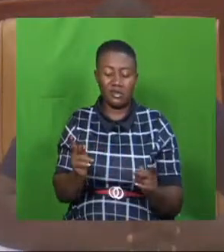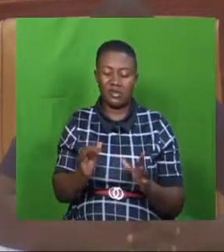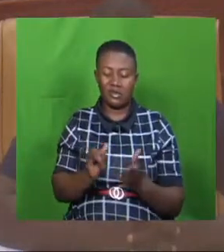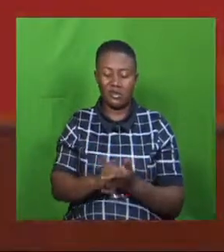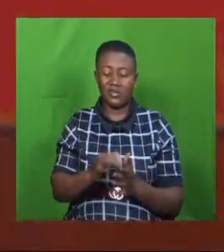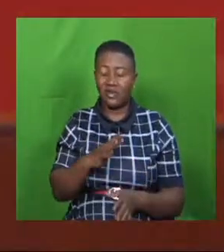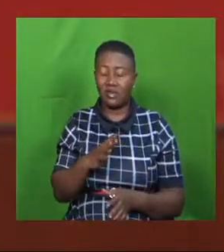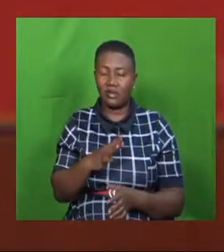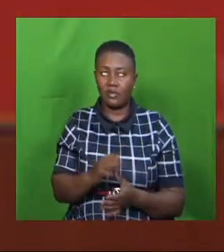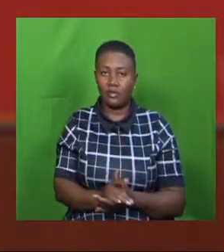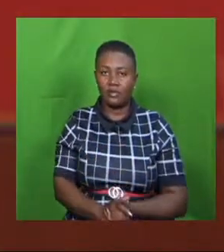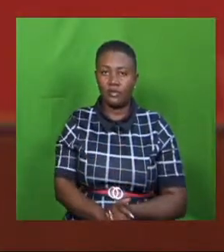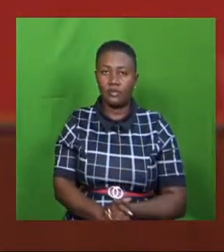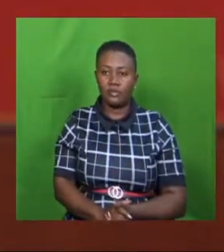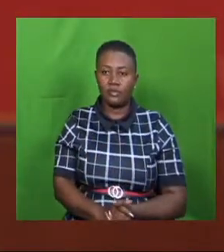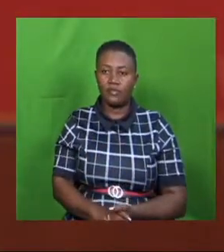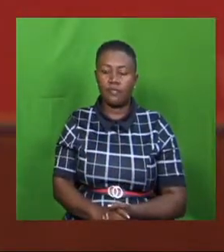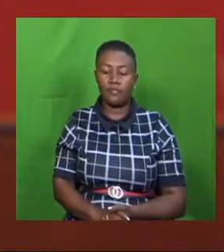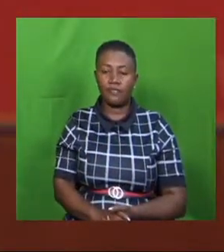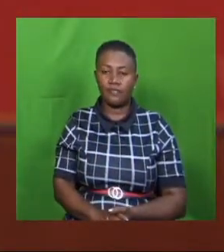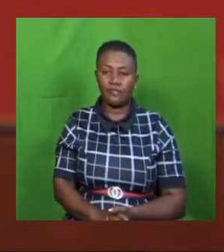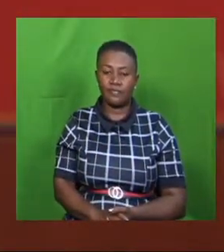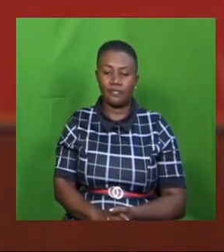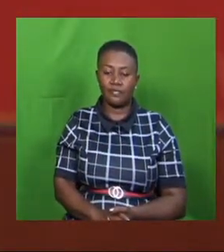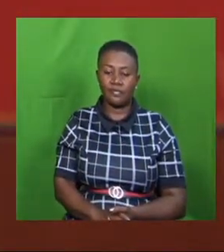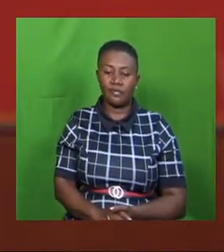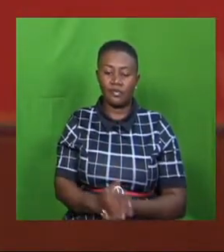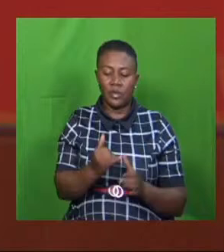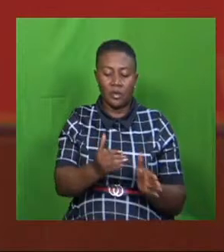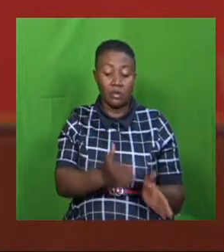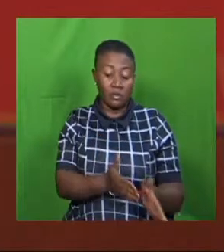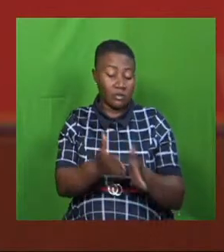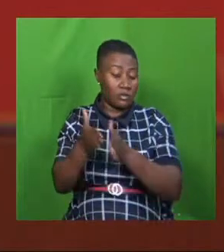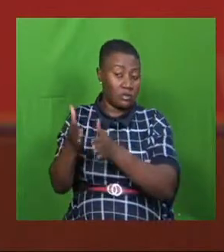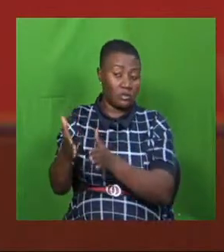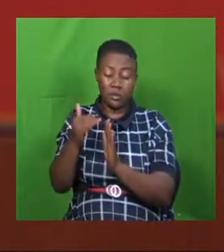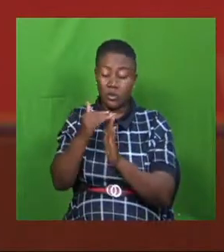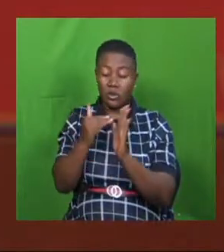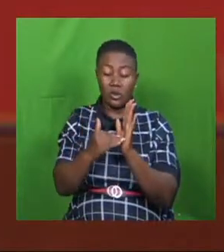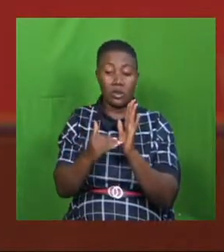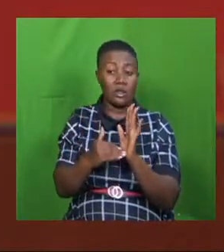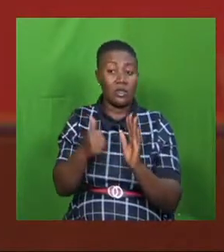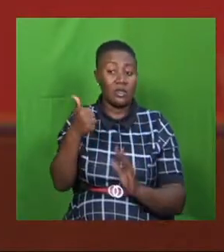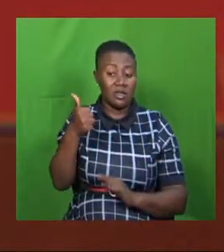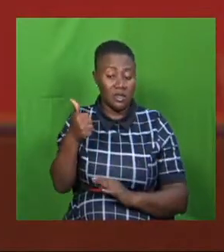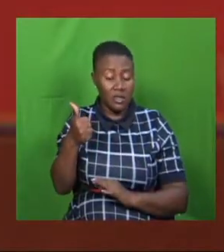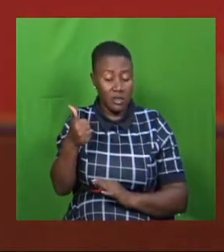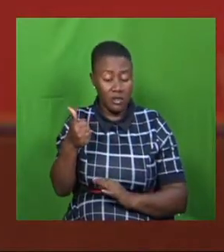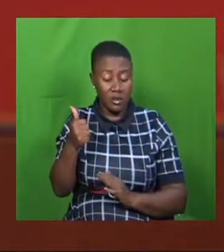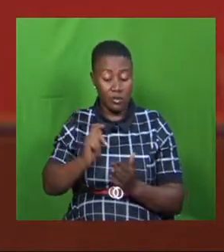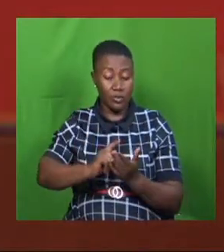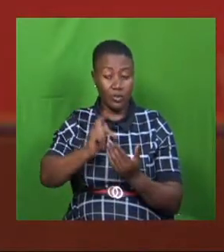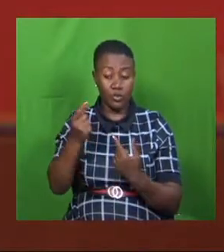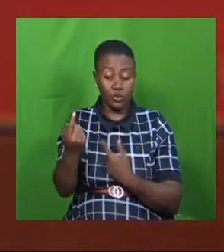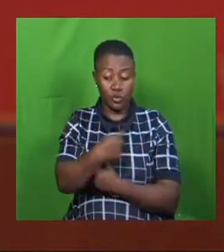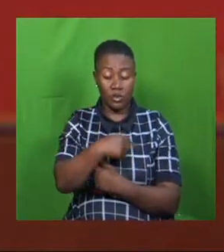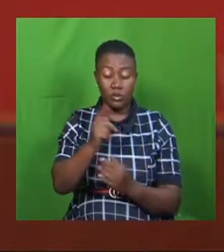Honorable members, accordingly, we move to item 10 on the order paper,